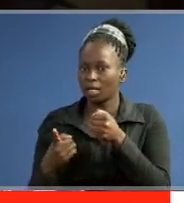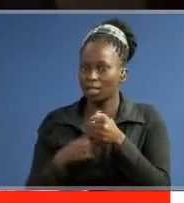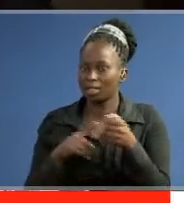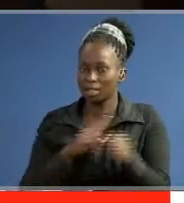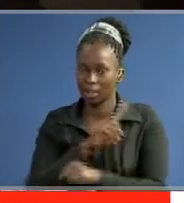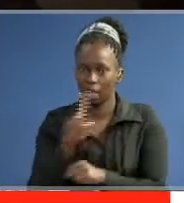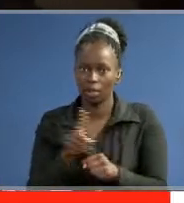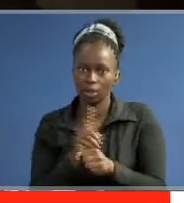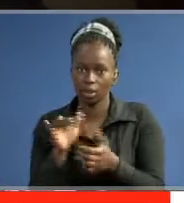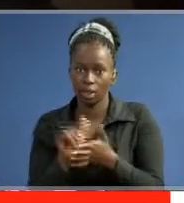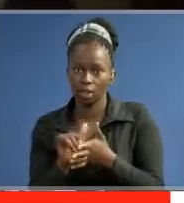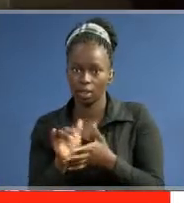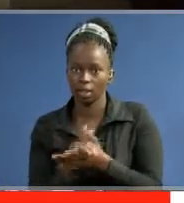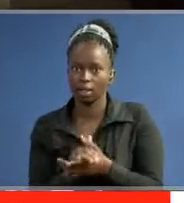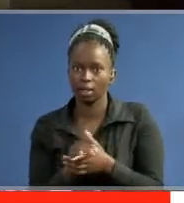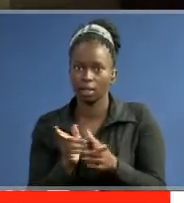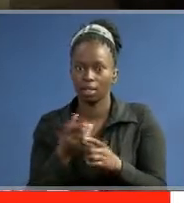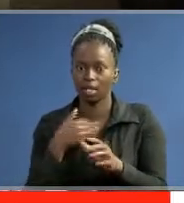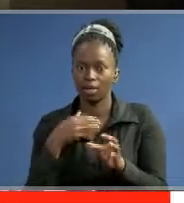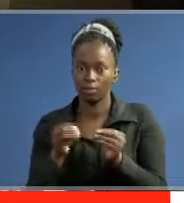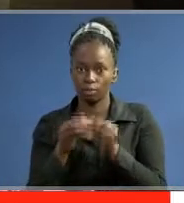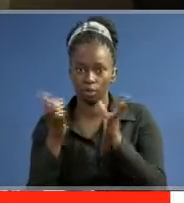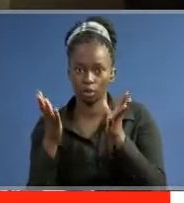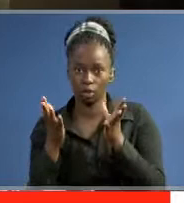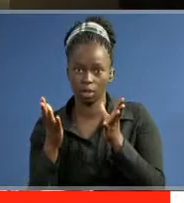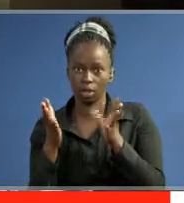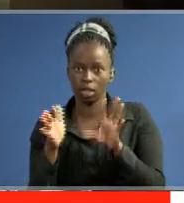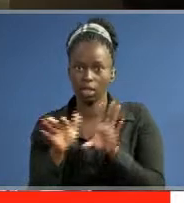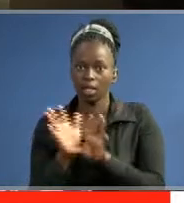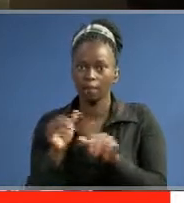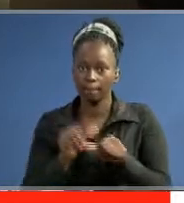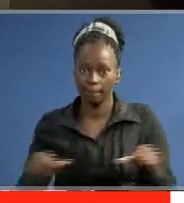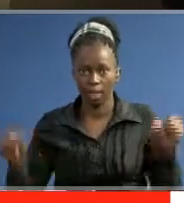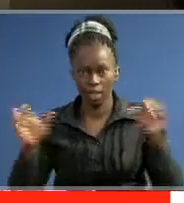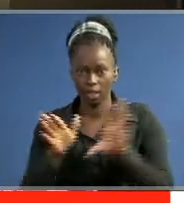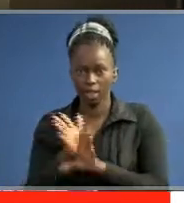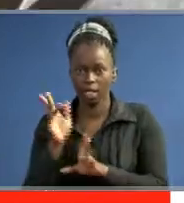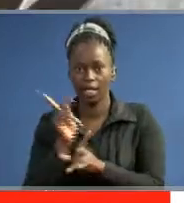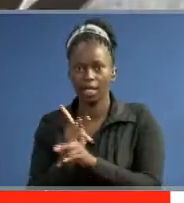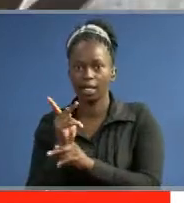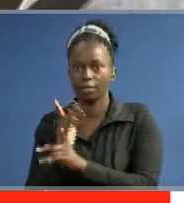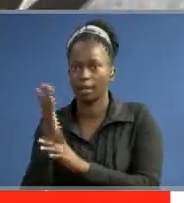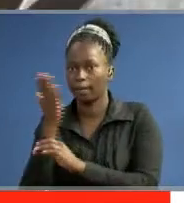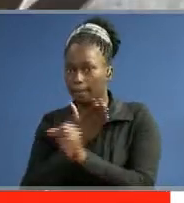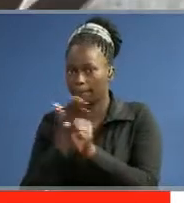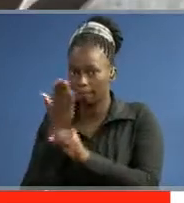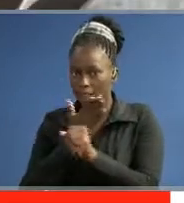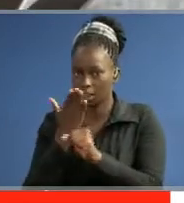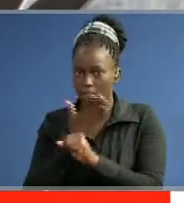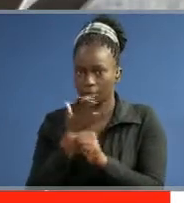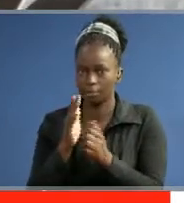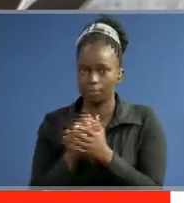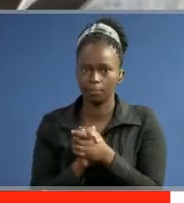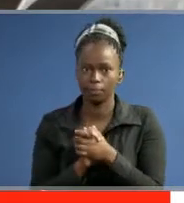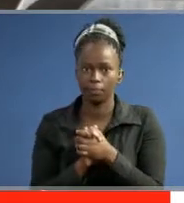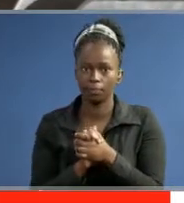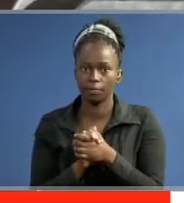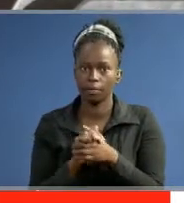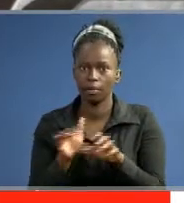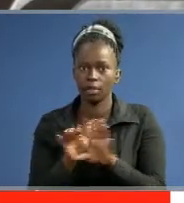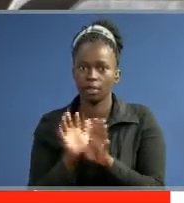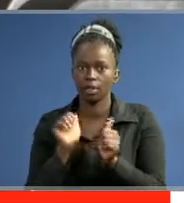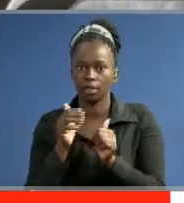6 hours, and there are no seen measures of preserving it. Like ikiwa kwa fridge inaweza